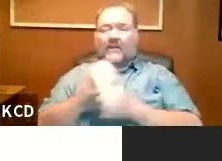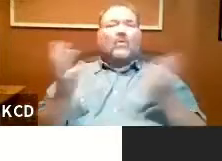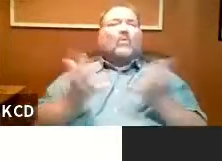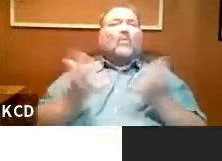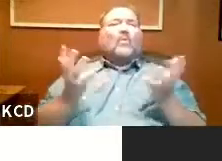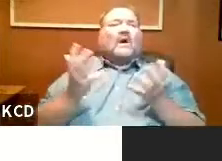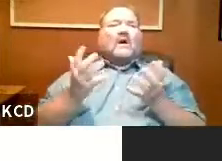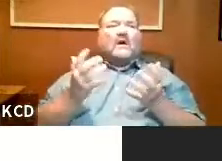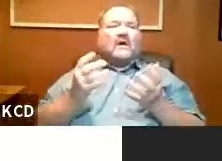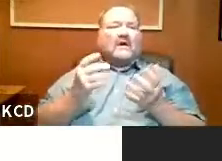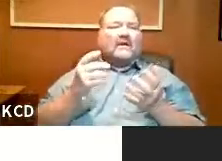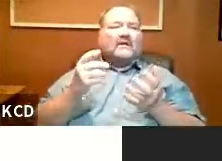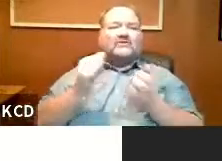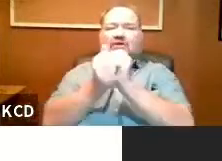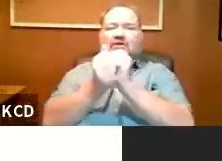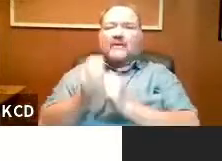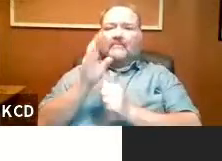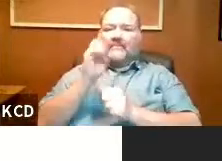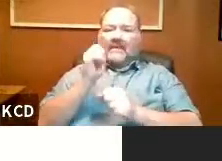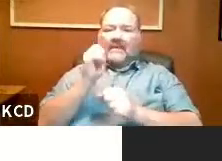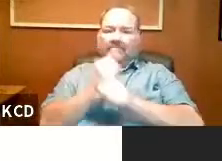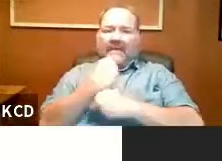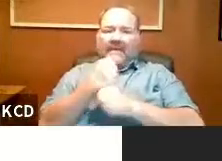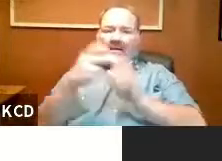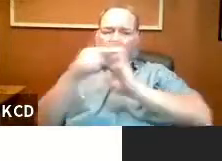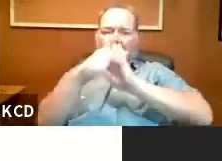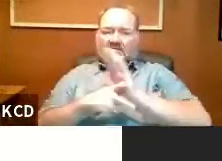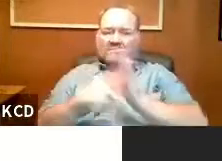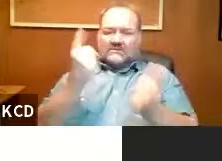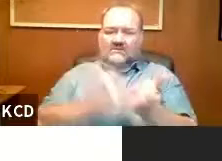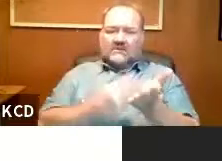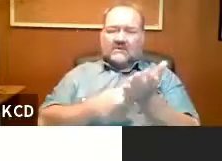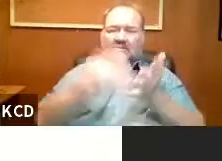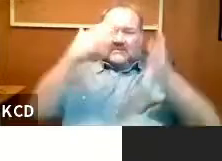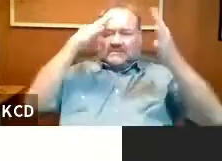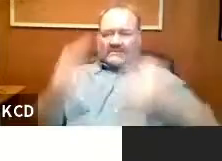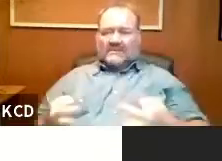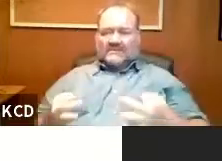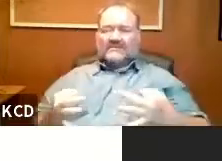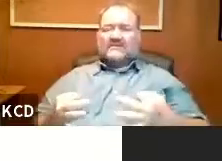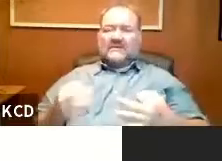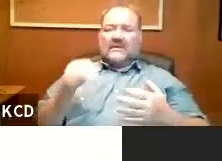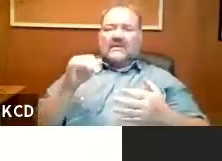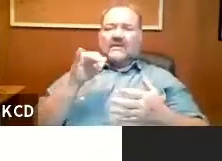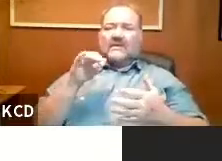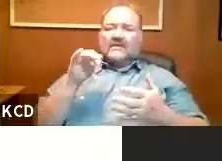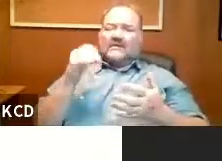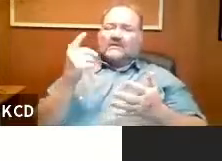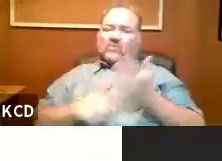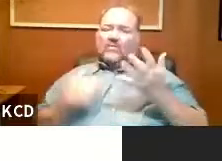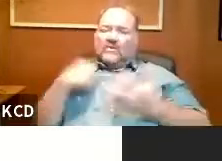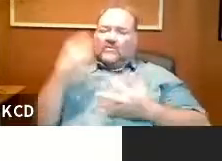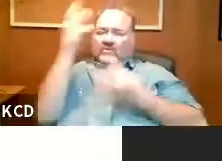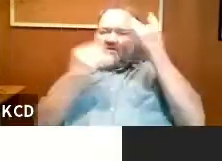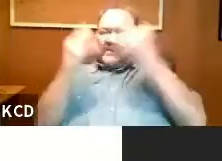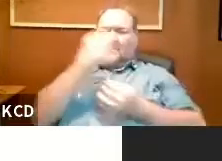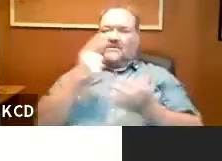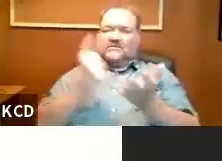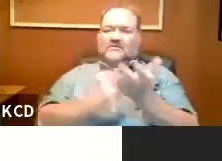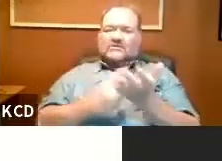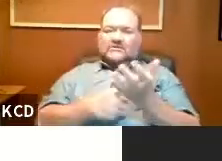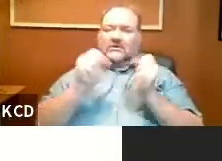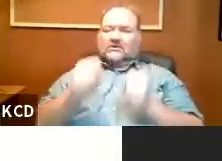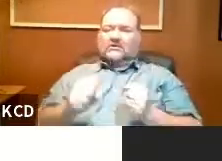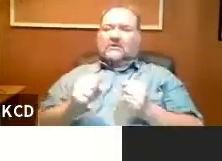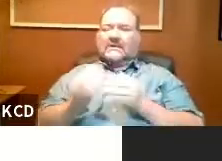those changes would be made in, and policy discussions and decisions and all of those things. Is kind of what we were thinking the discussion could